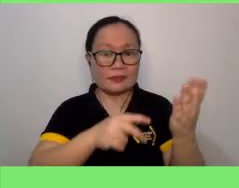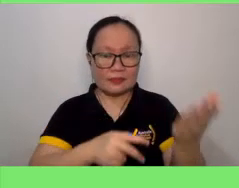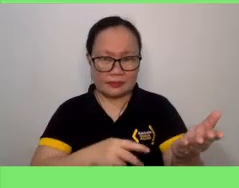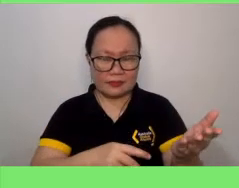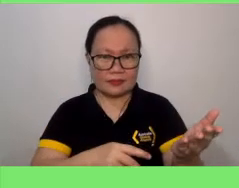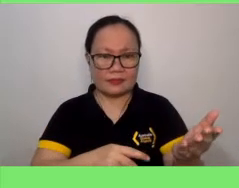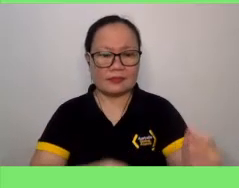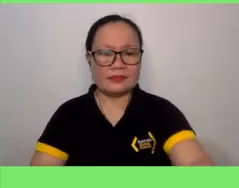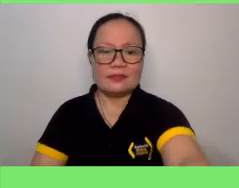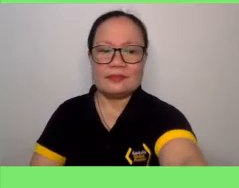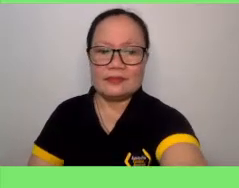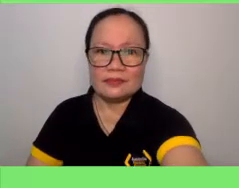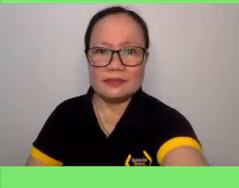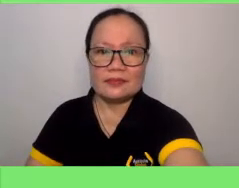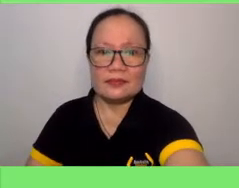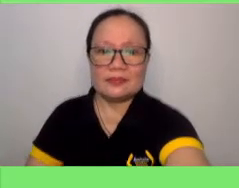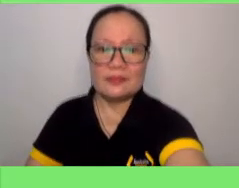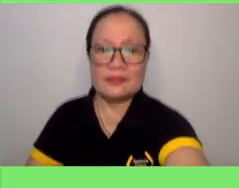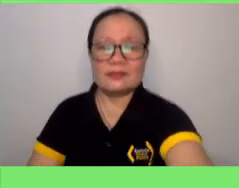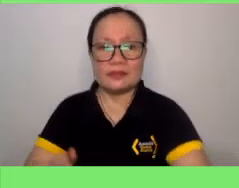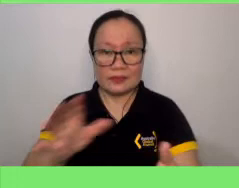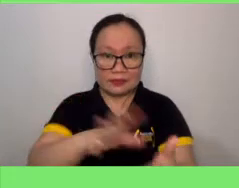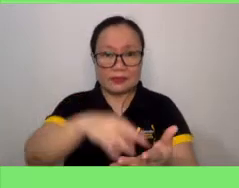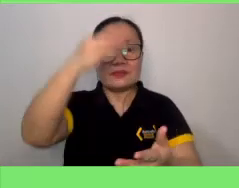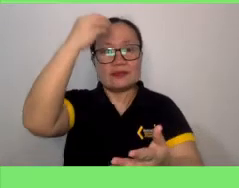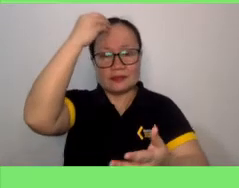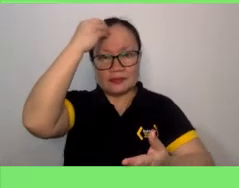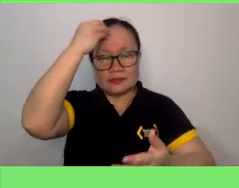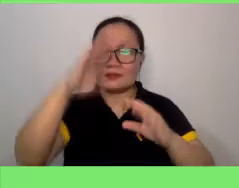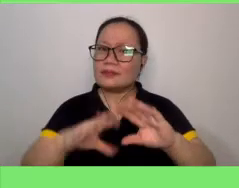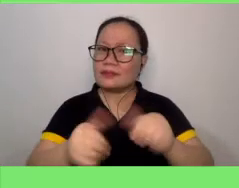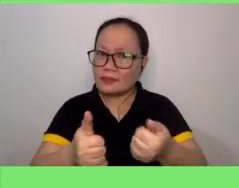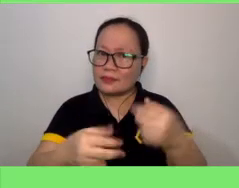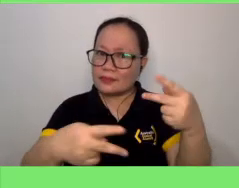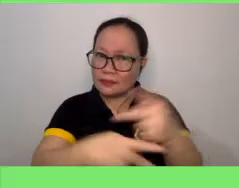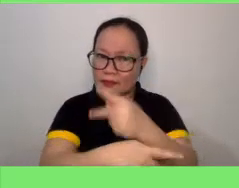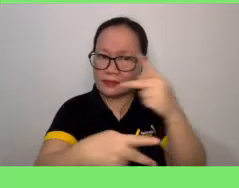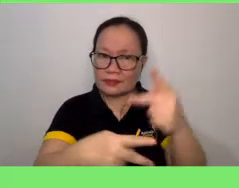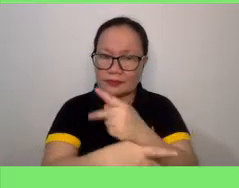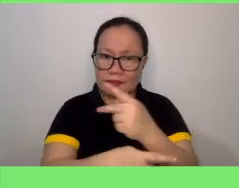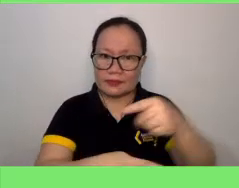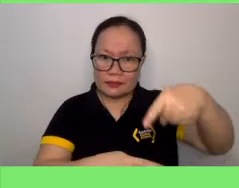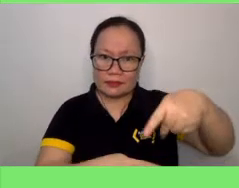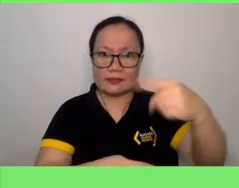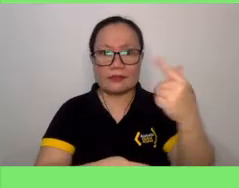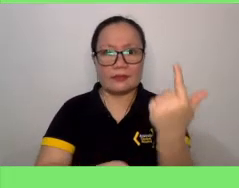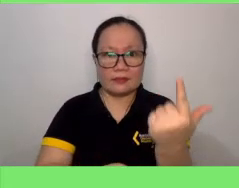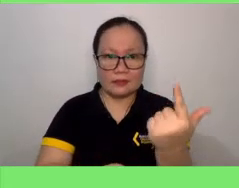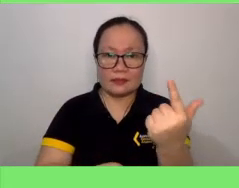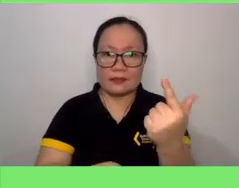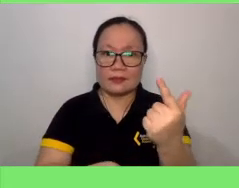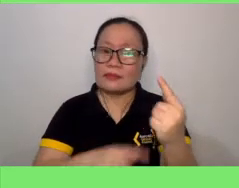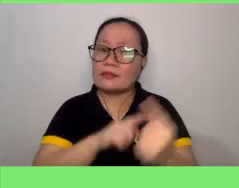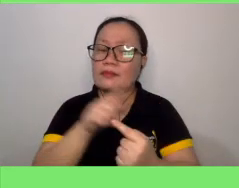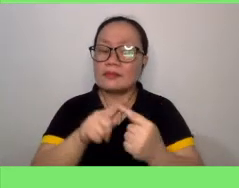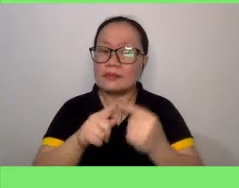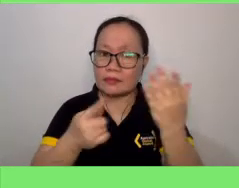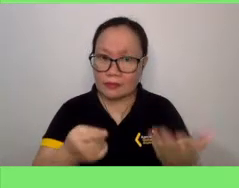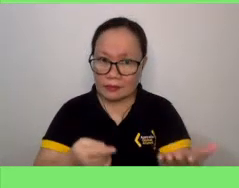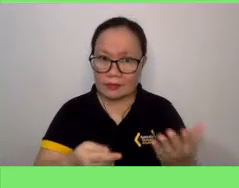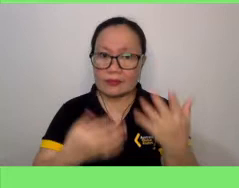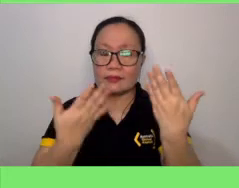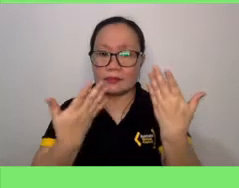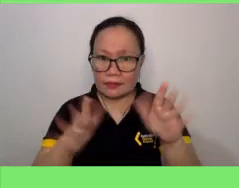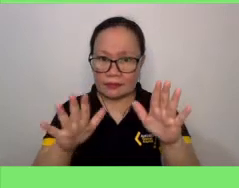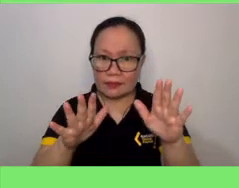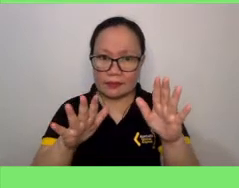to know how to multiply polynomials kung napanood na po natin yung